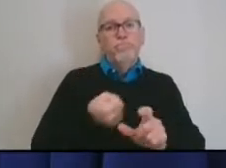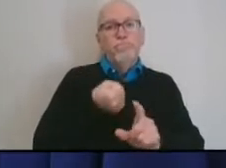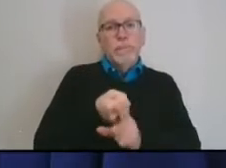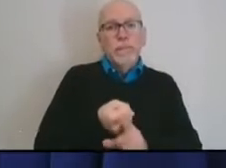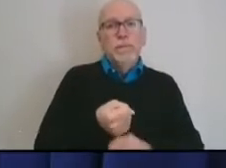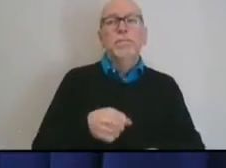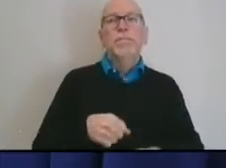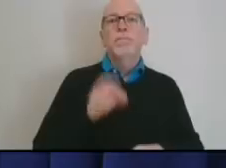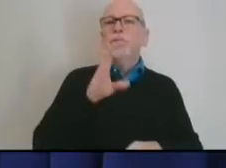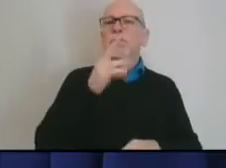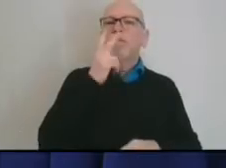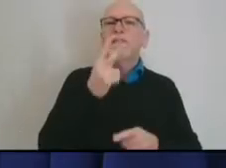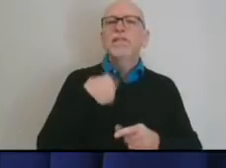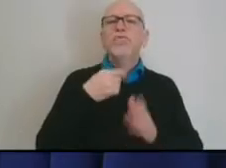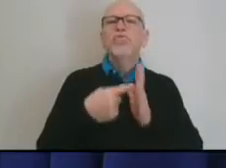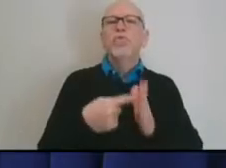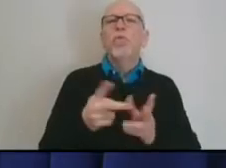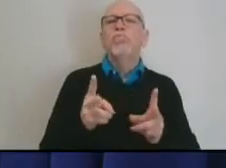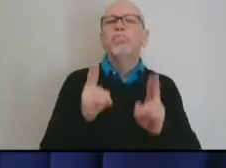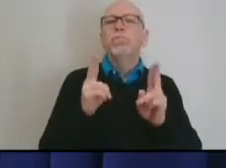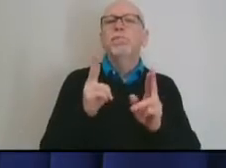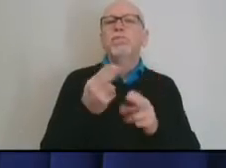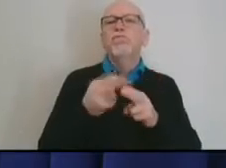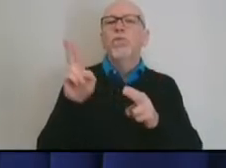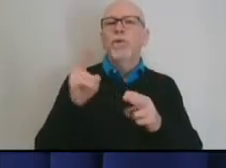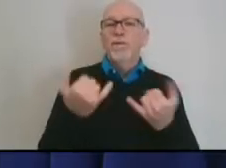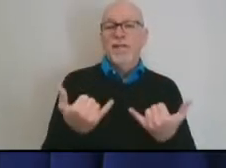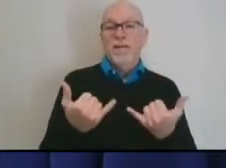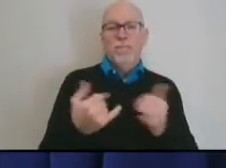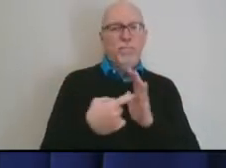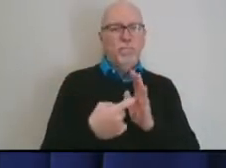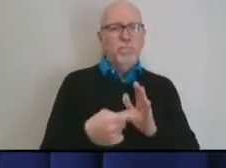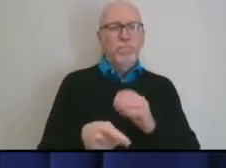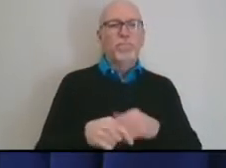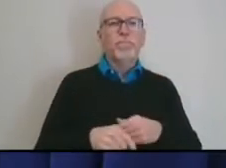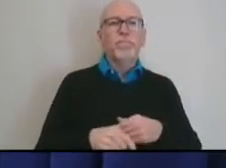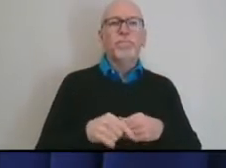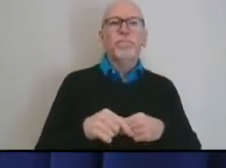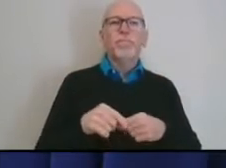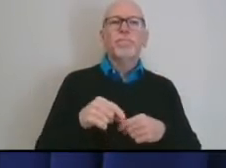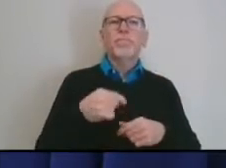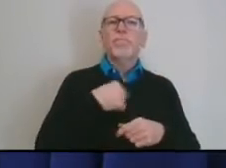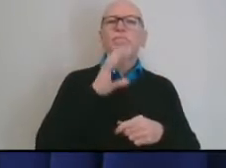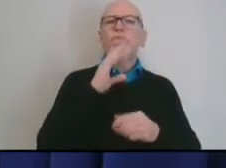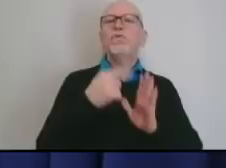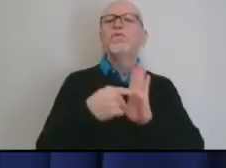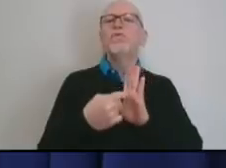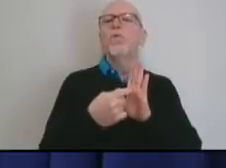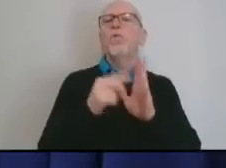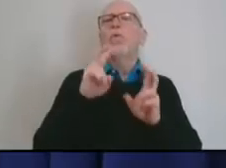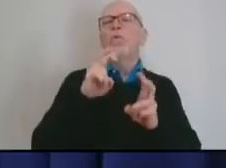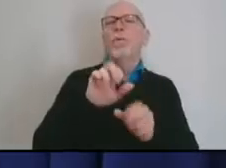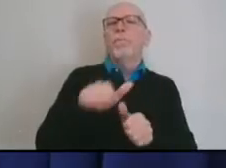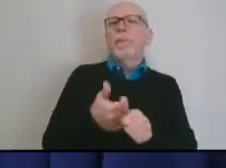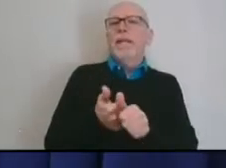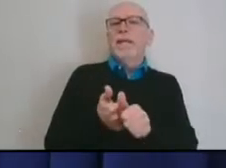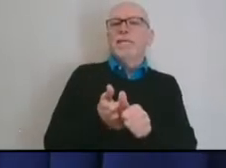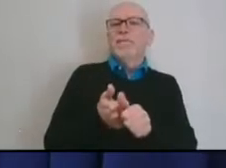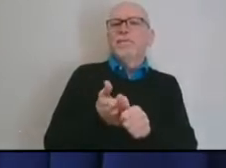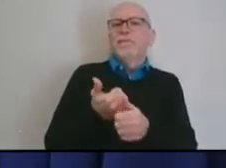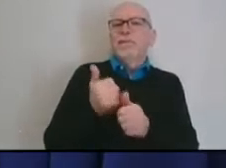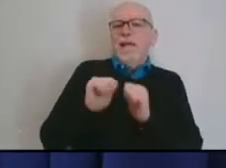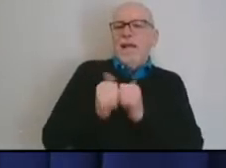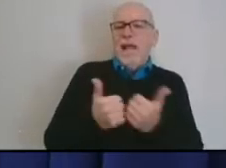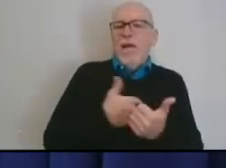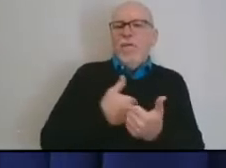little snippet of that now as we show kind of behind the scenes what went in to